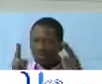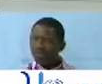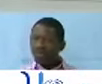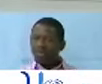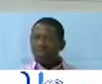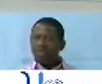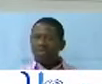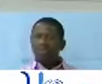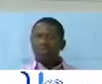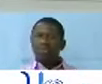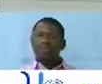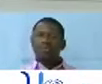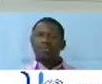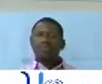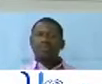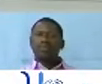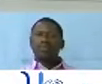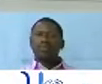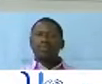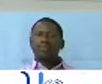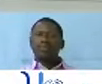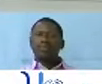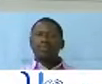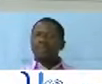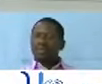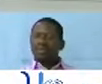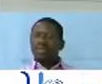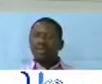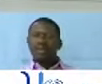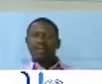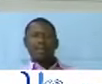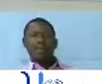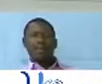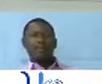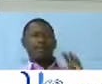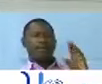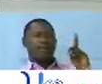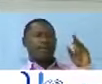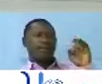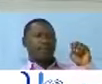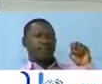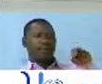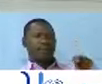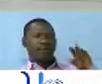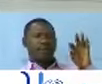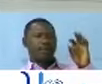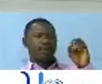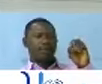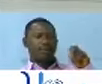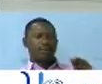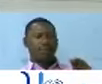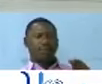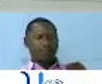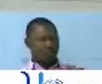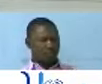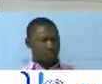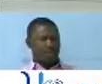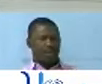Denton, he's like, let's just hold on for a moment and see what will come out of